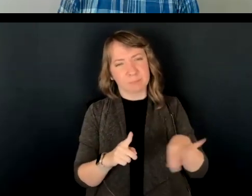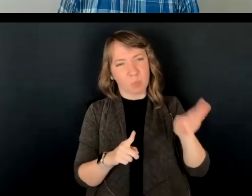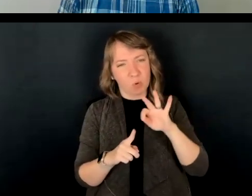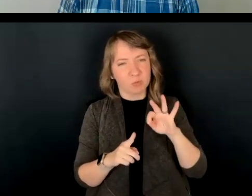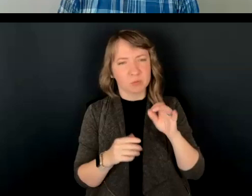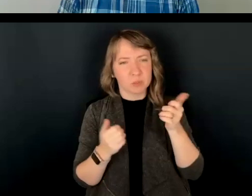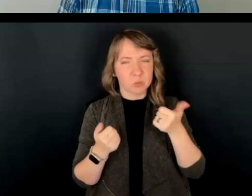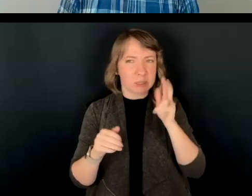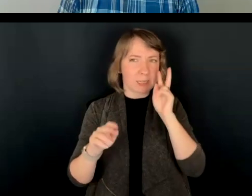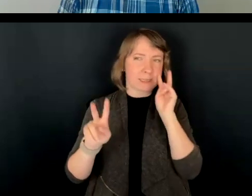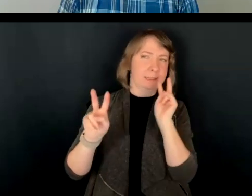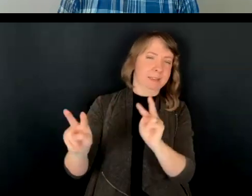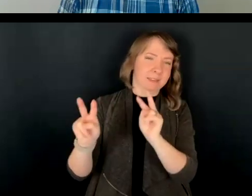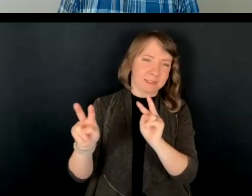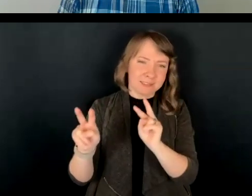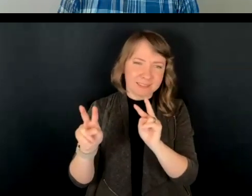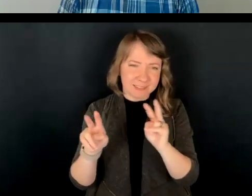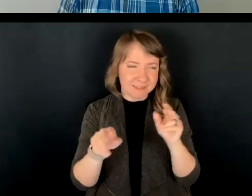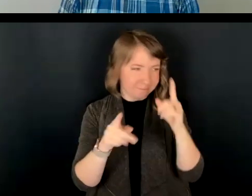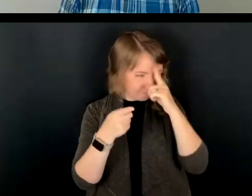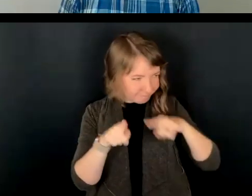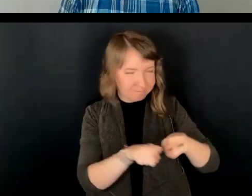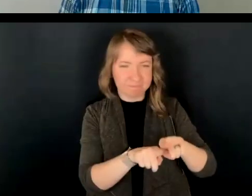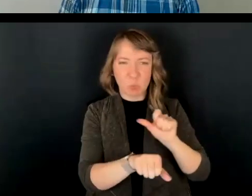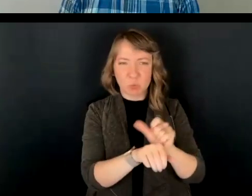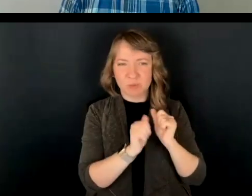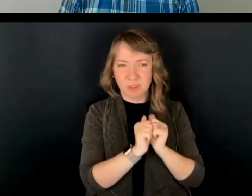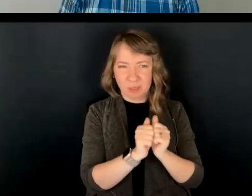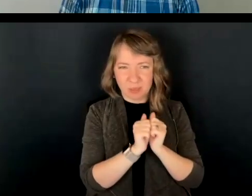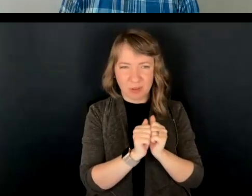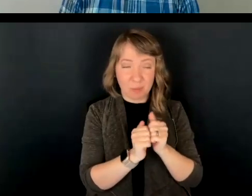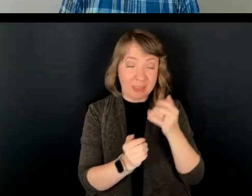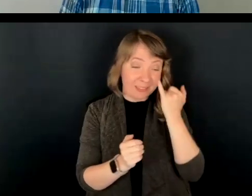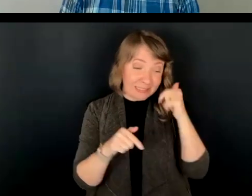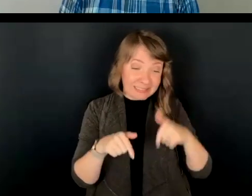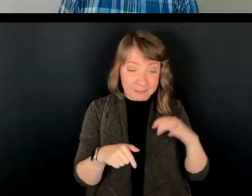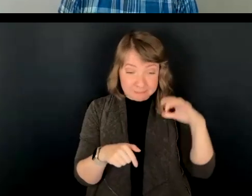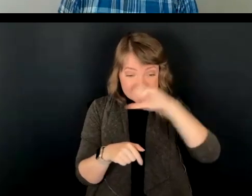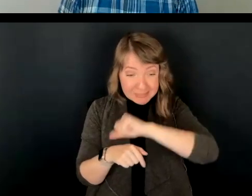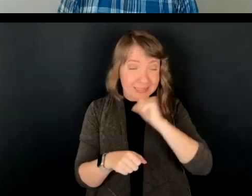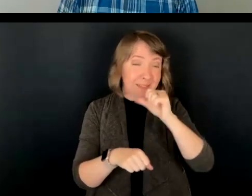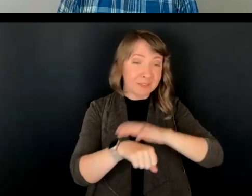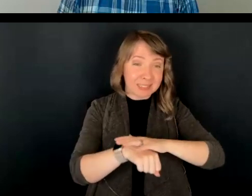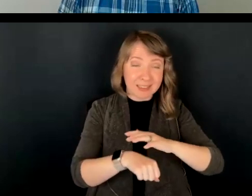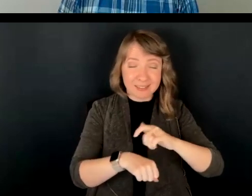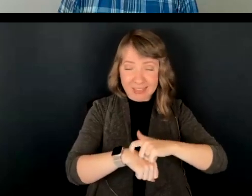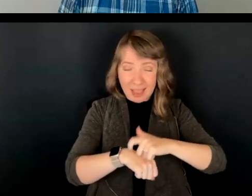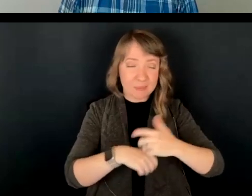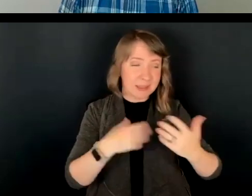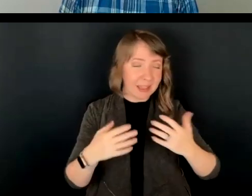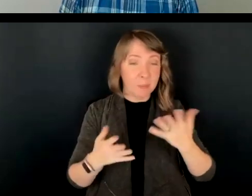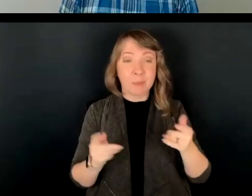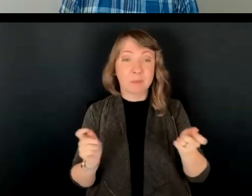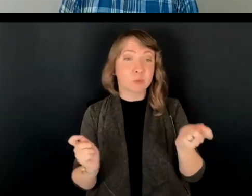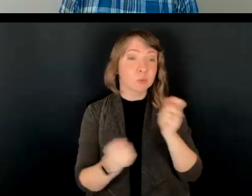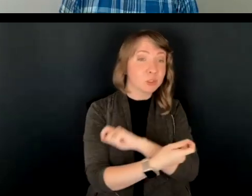and everybody work together in the same direction. But yeah, we might have to use different tools every time. Might have to switch from standard to metric,